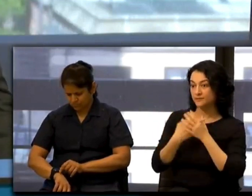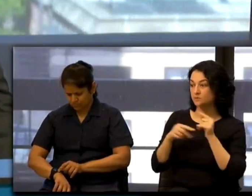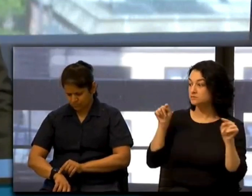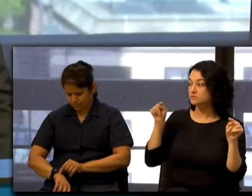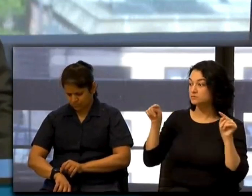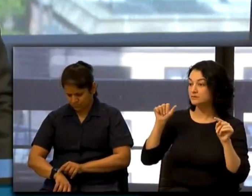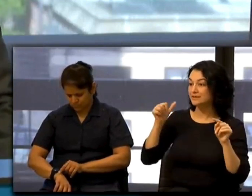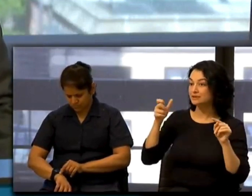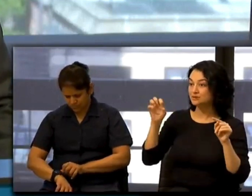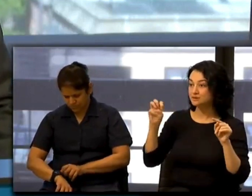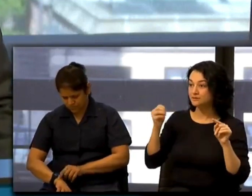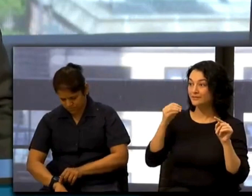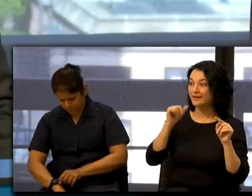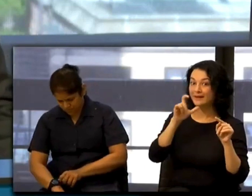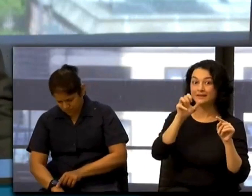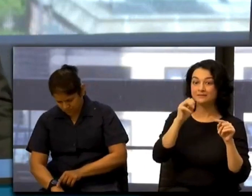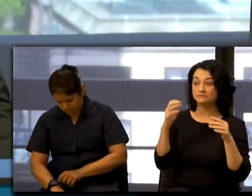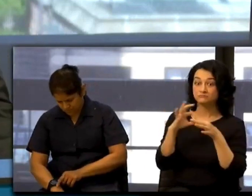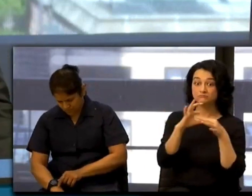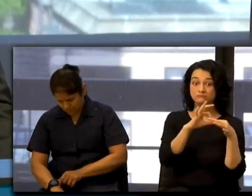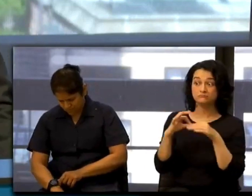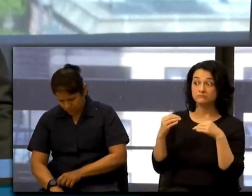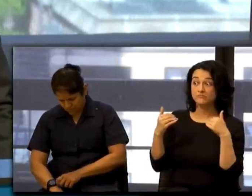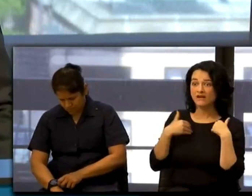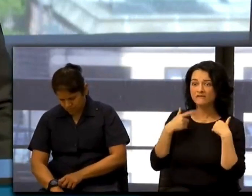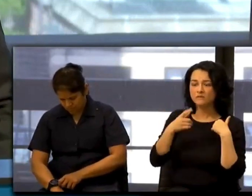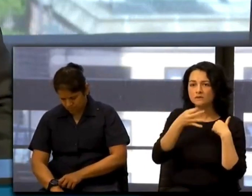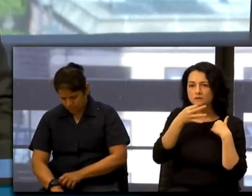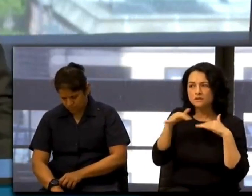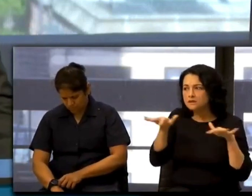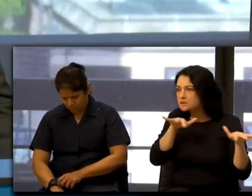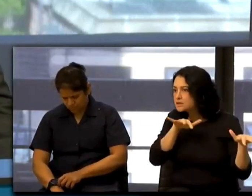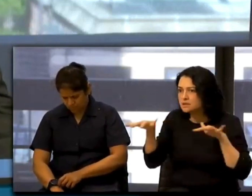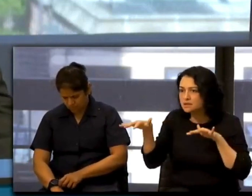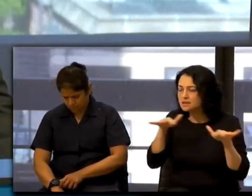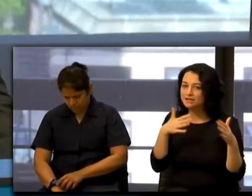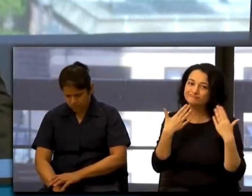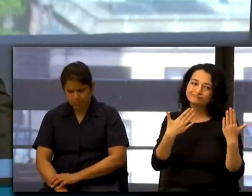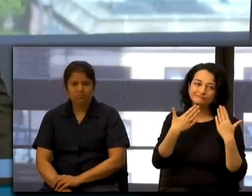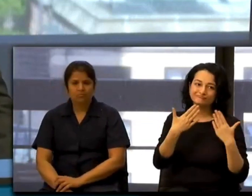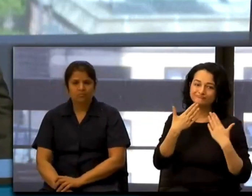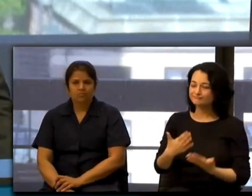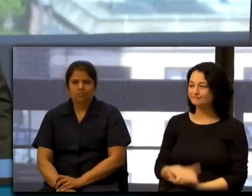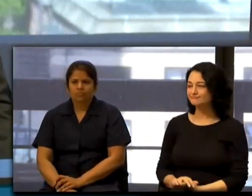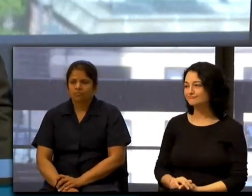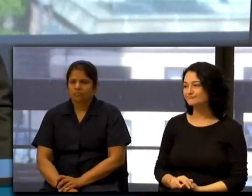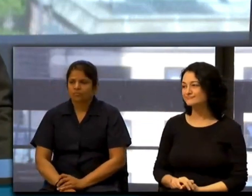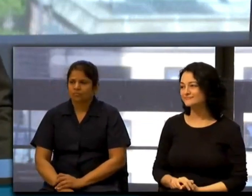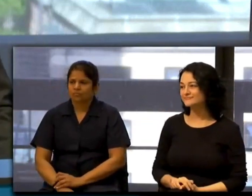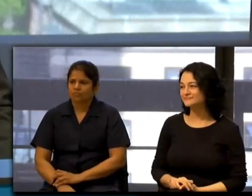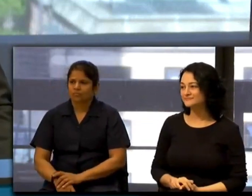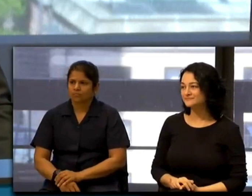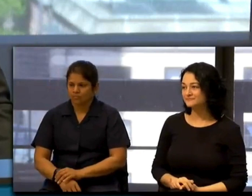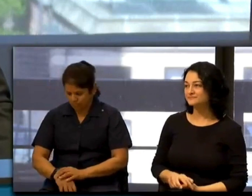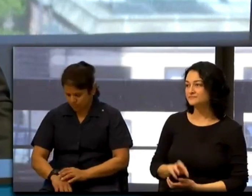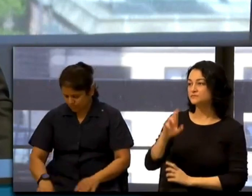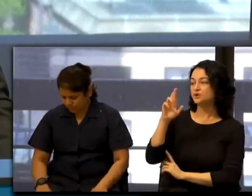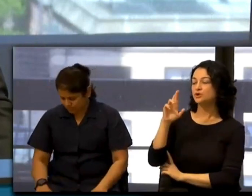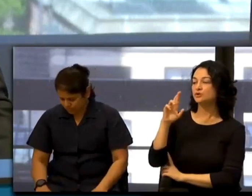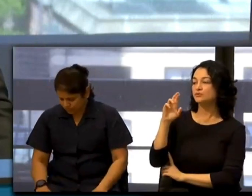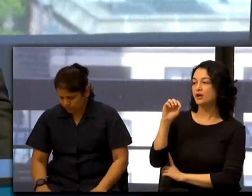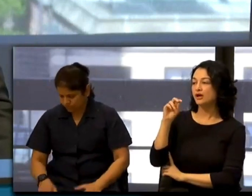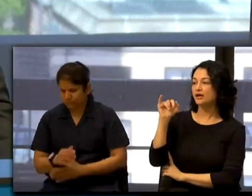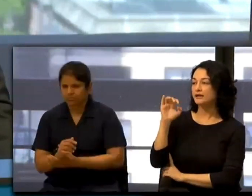want to give a big shout out to Ronnie Cronick, my co-editor for the Generations Journal issue that laid the foundation